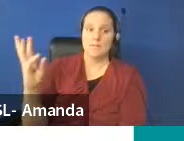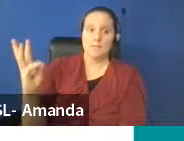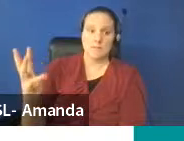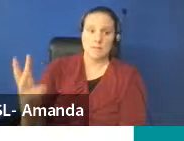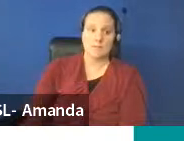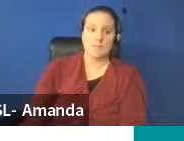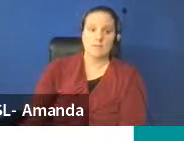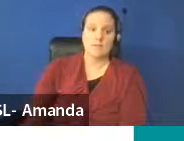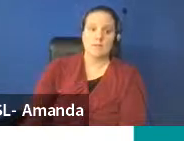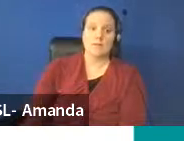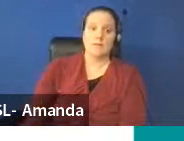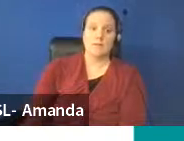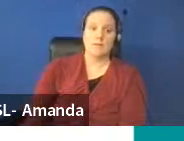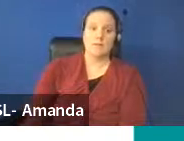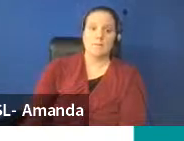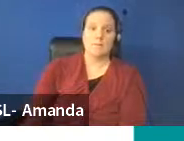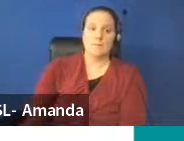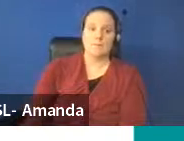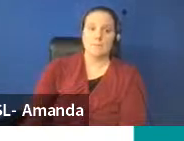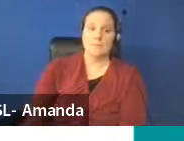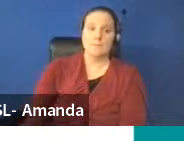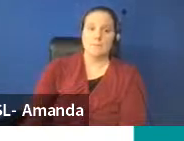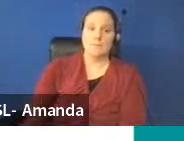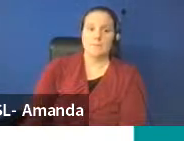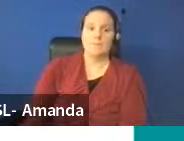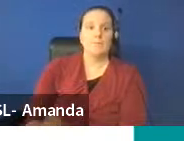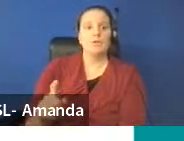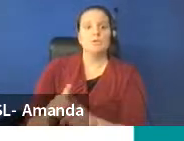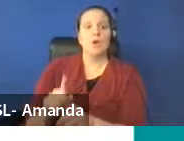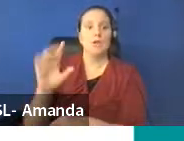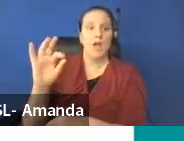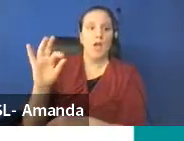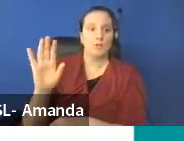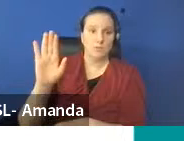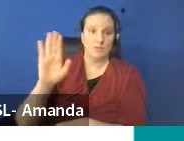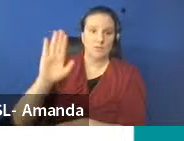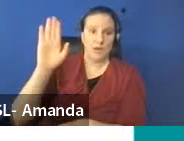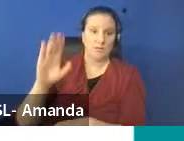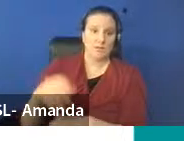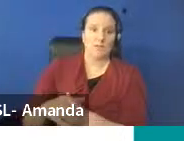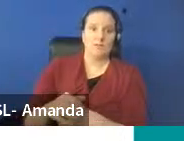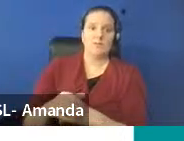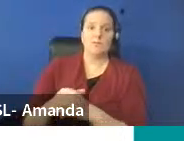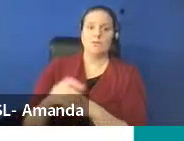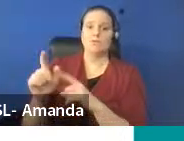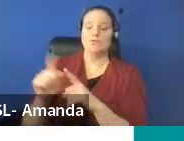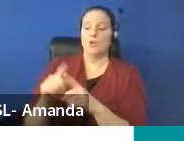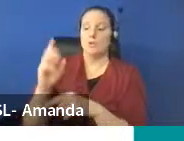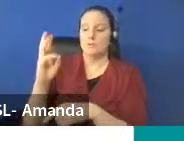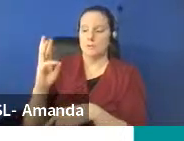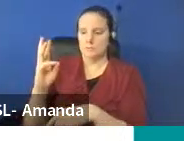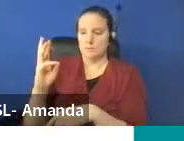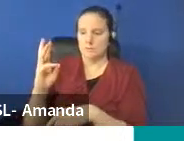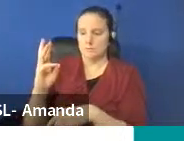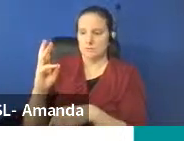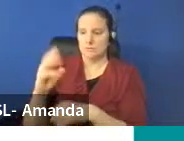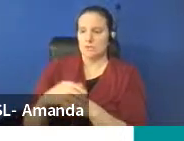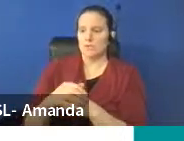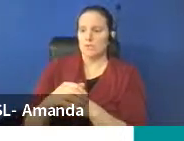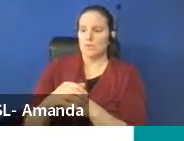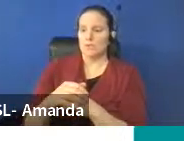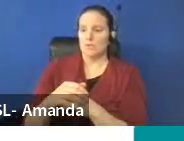701376. Dial *9 to raise your hand. Dial *6 to unmute yourself.